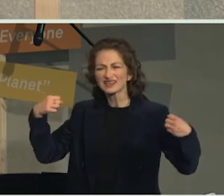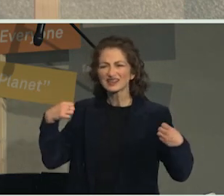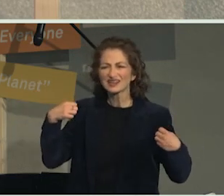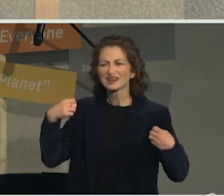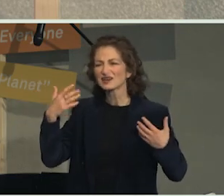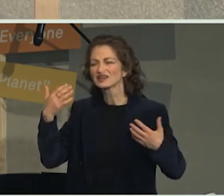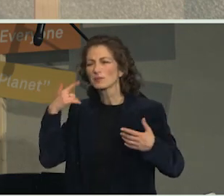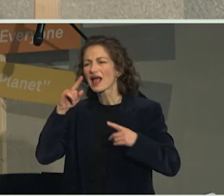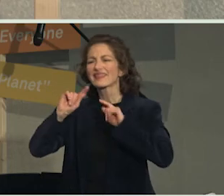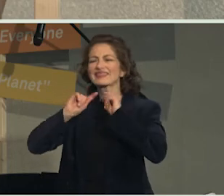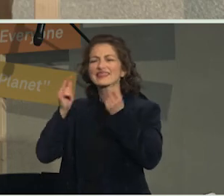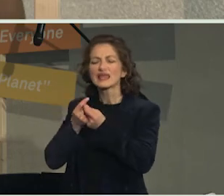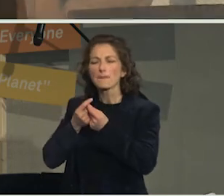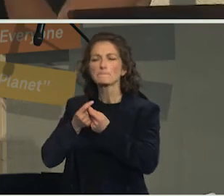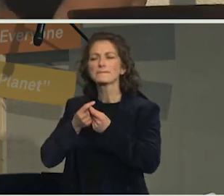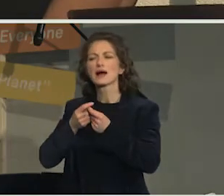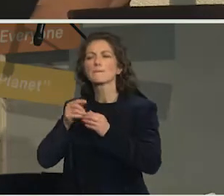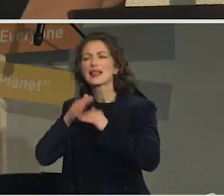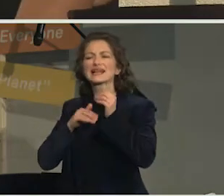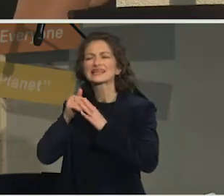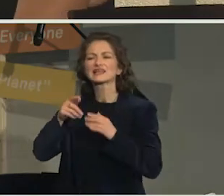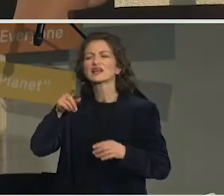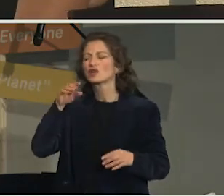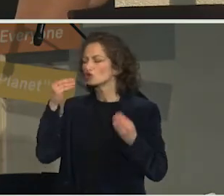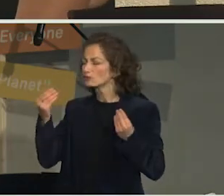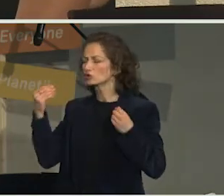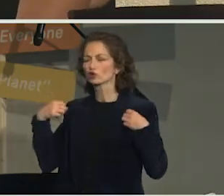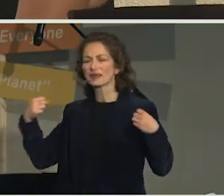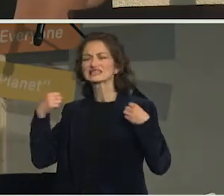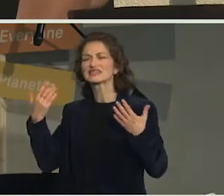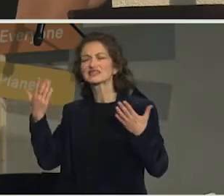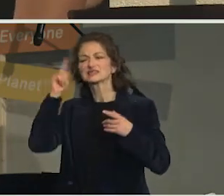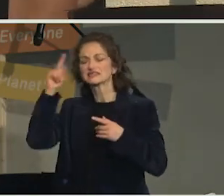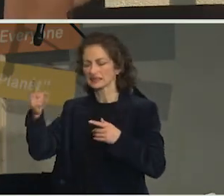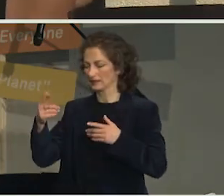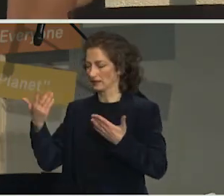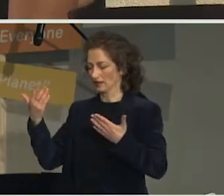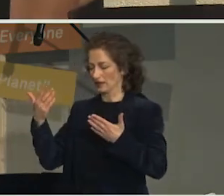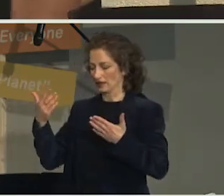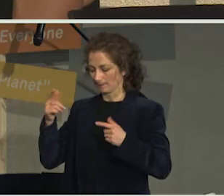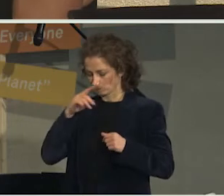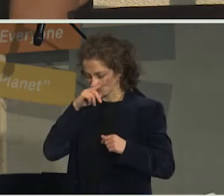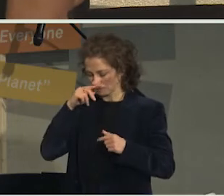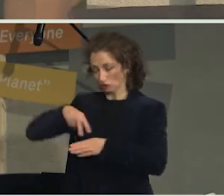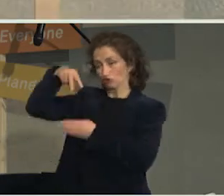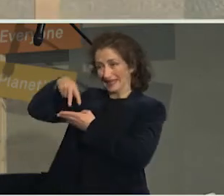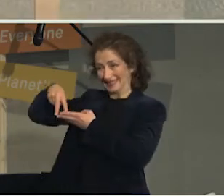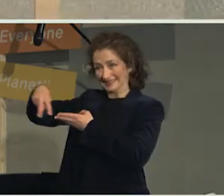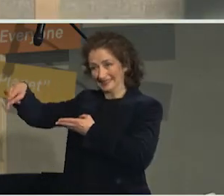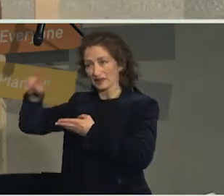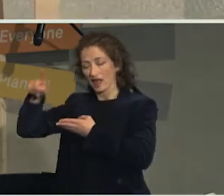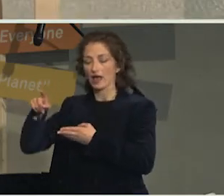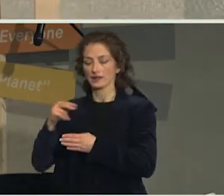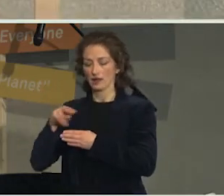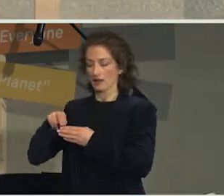doing team building, where you just fall back. But most of the time, we can't fall back because we're going to fall on the floor. Yeah. So drop us.